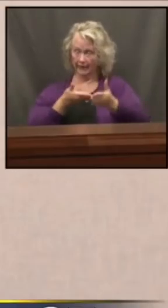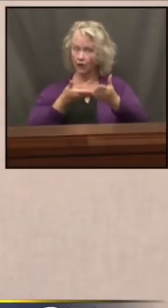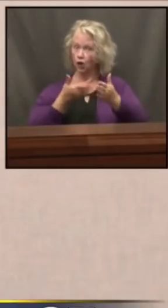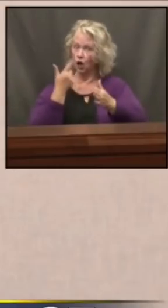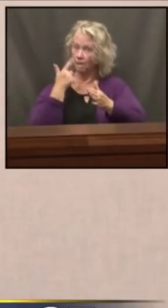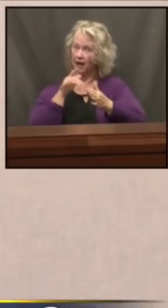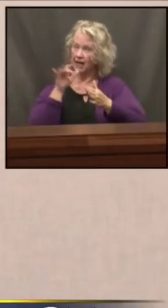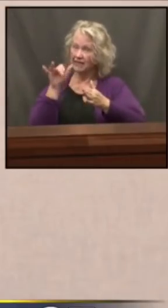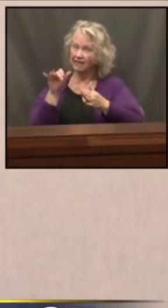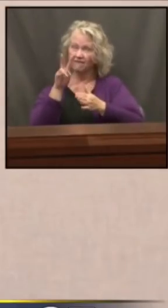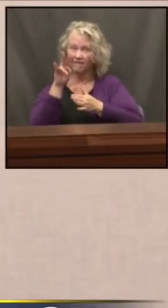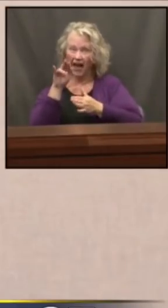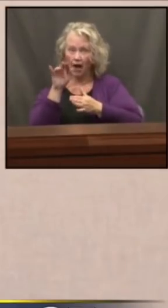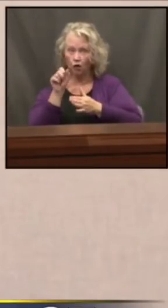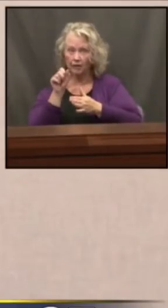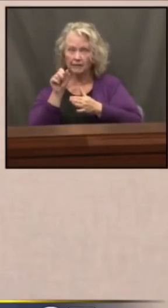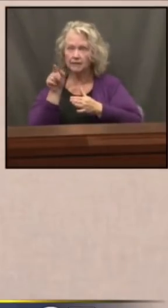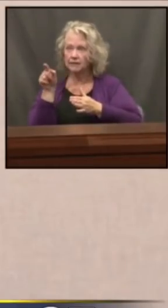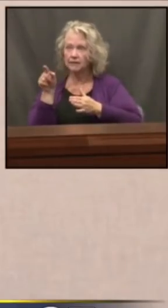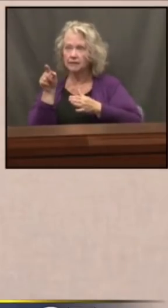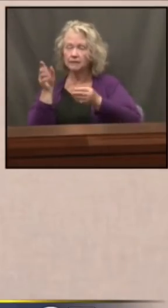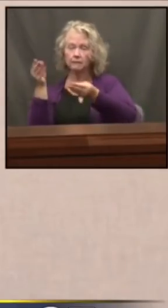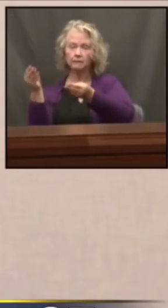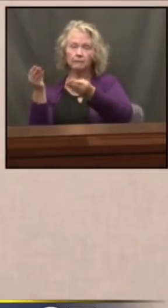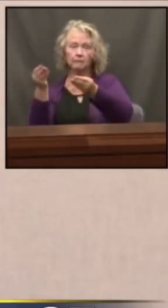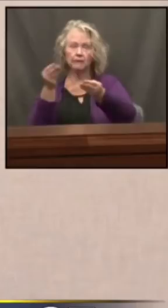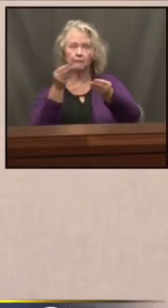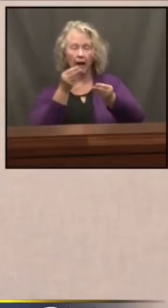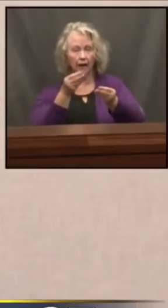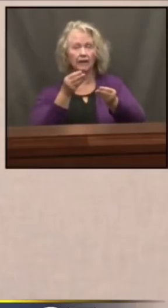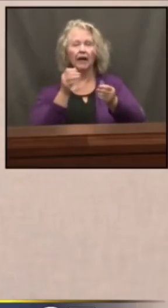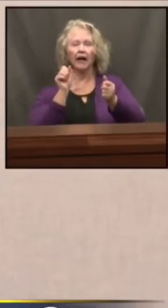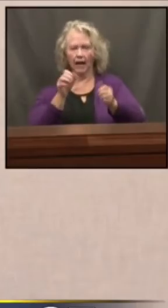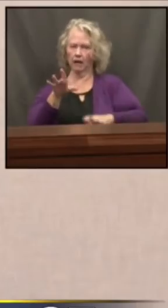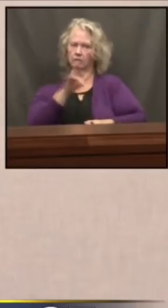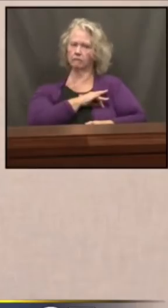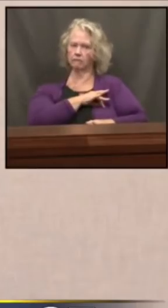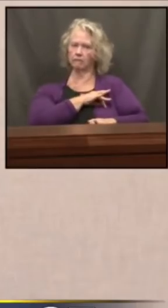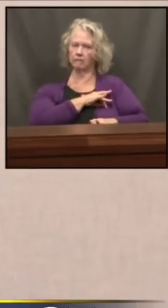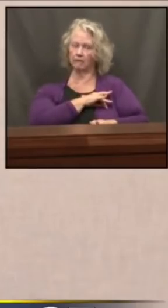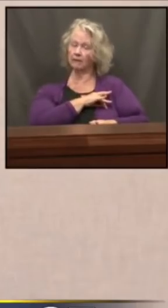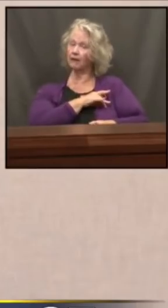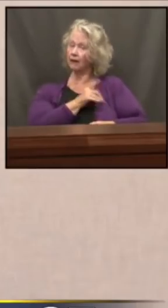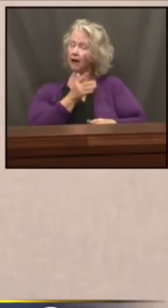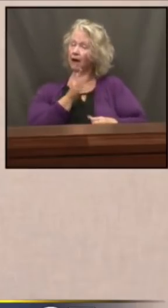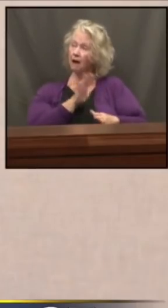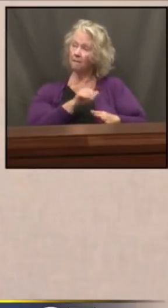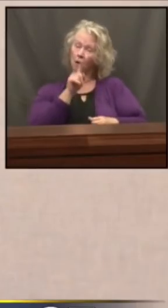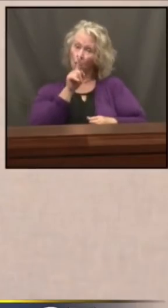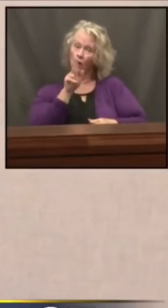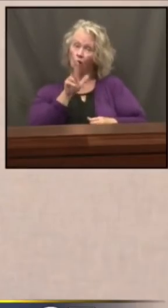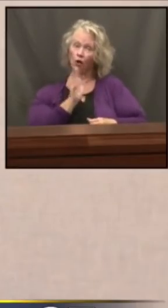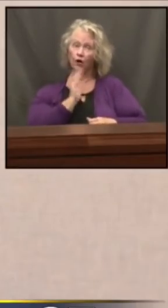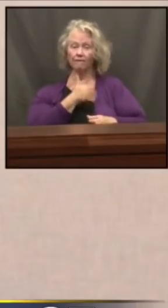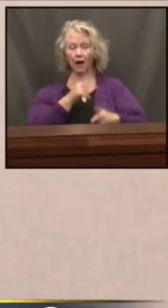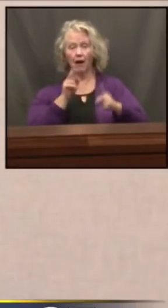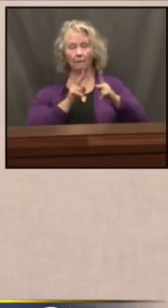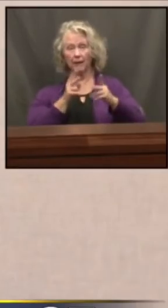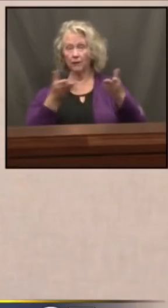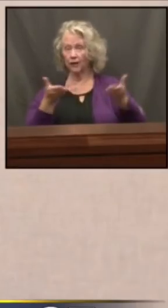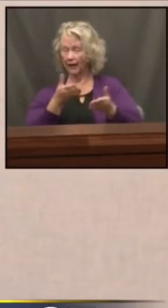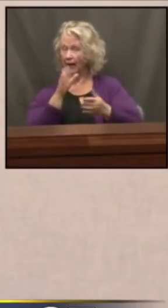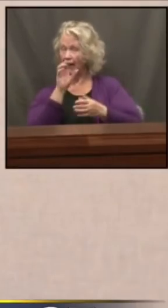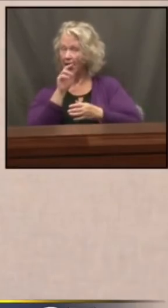virus always is looking for susceptible hosts. And we still have about a third of our population in Connecticut who are either